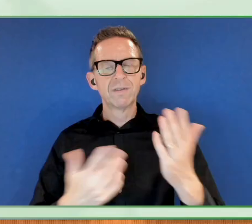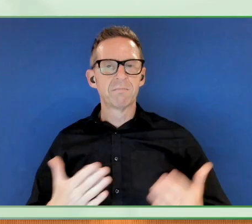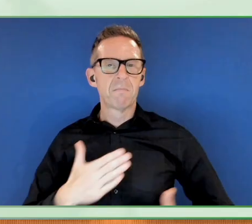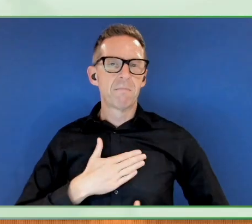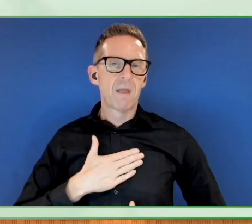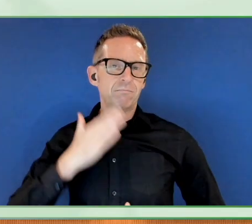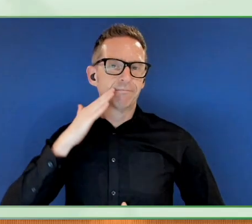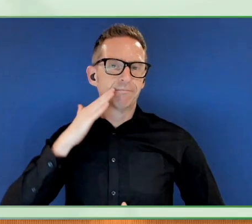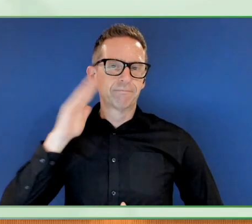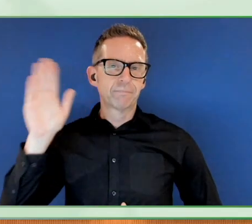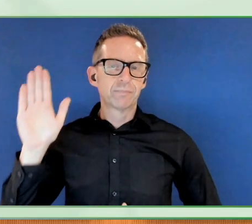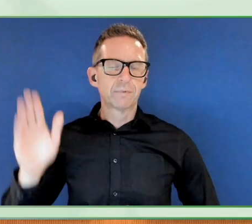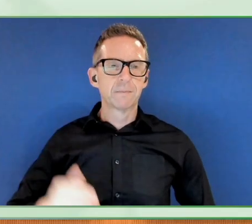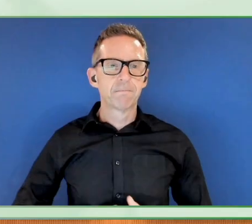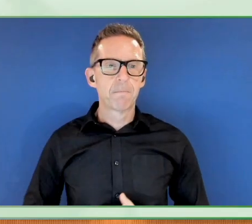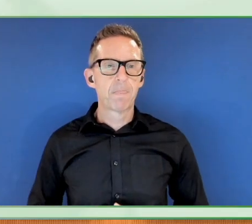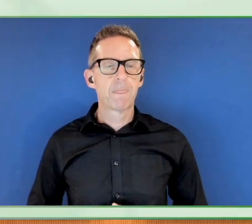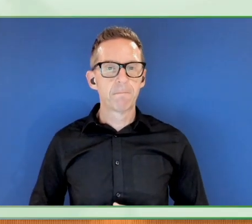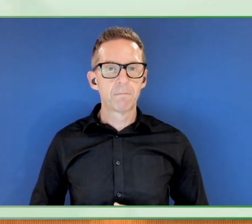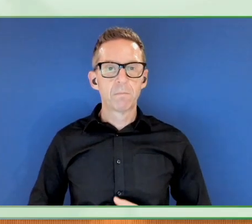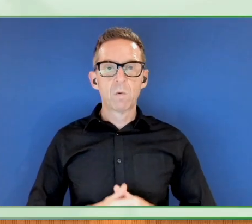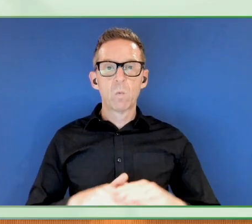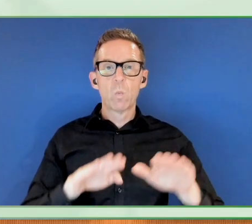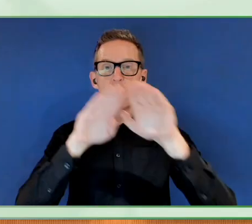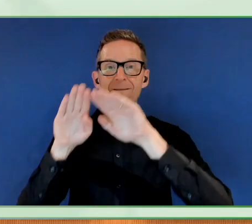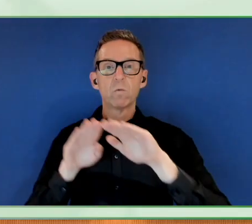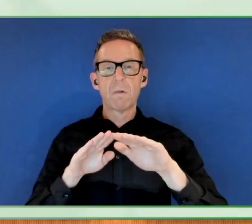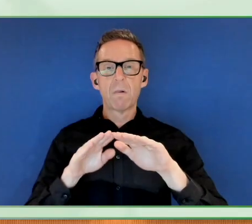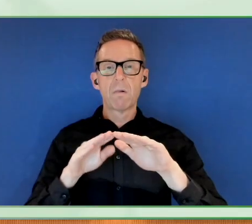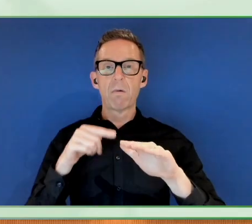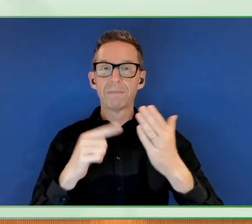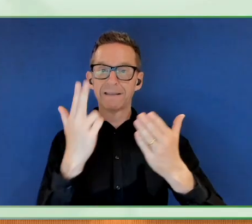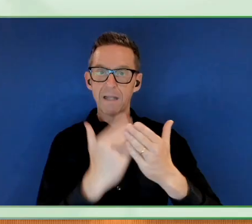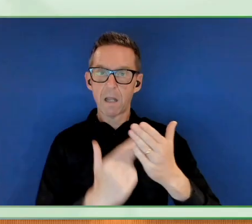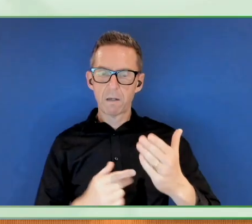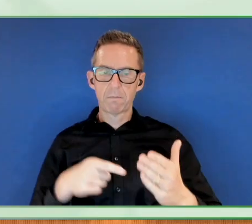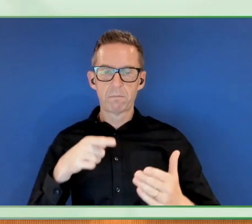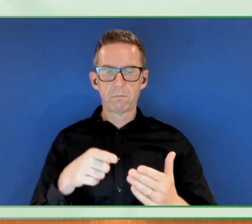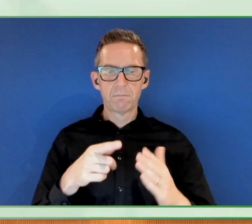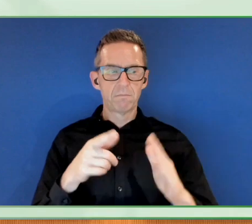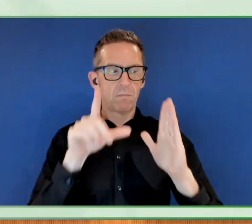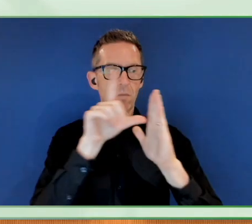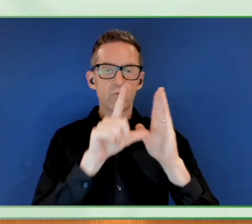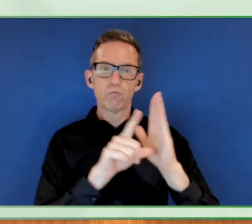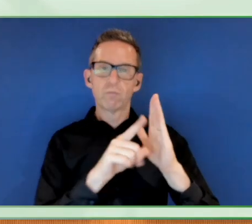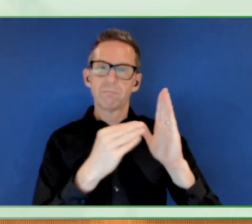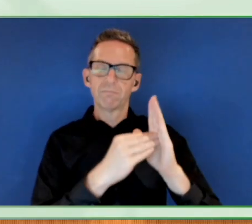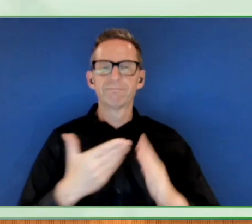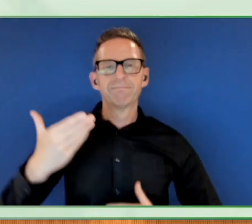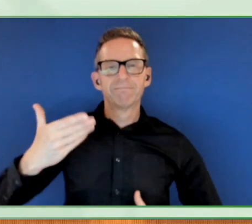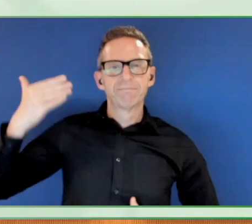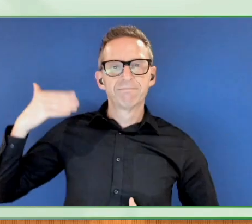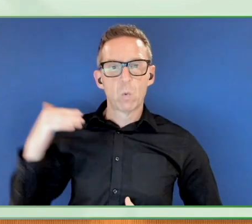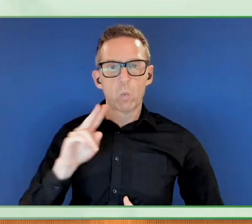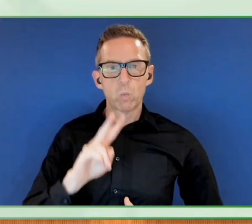Universal design of ICT started off as soft law recommendations in 2002. And it was made into